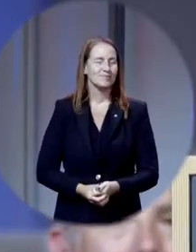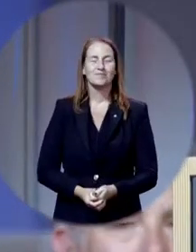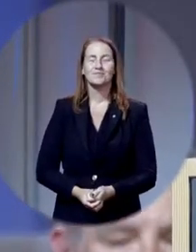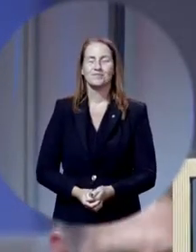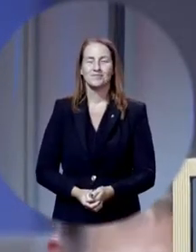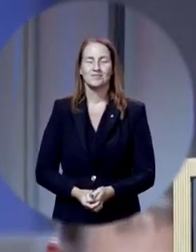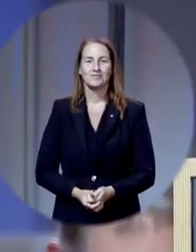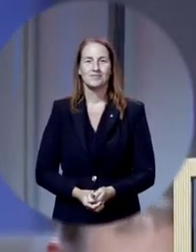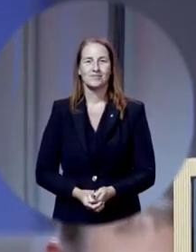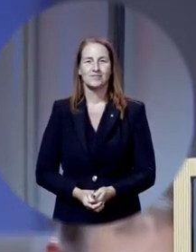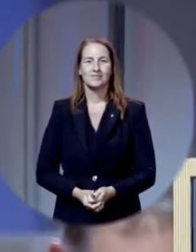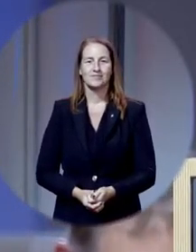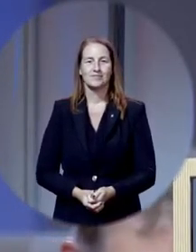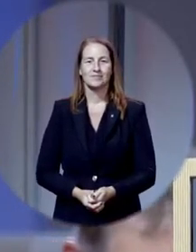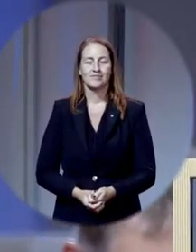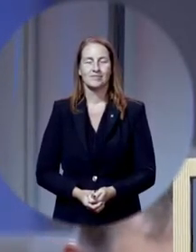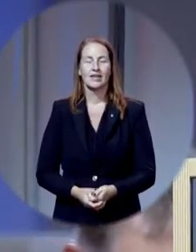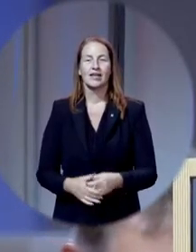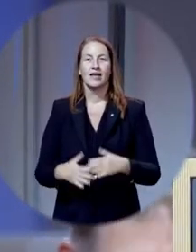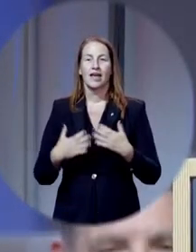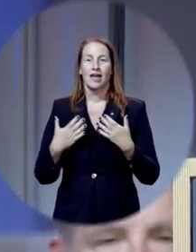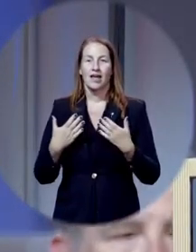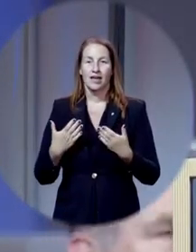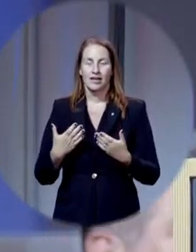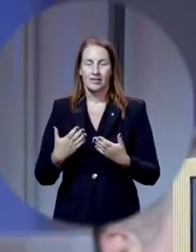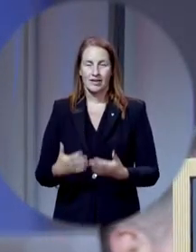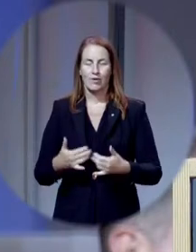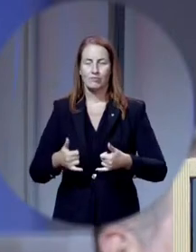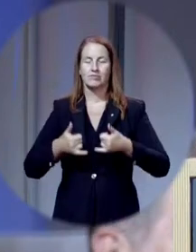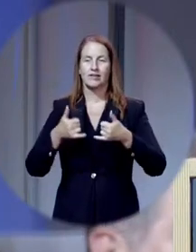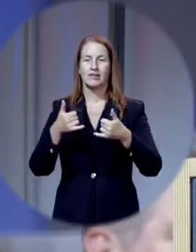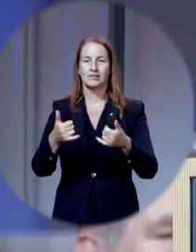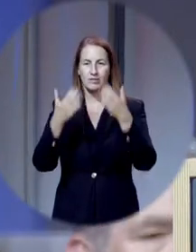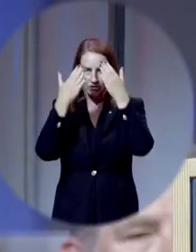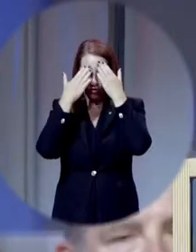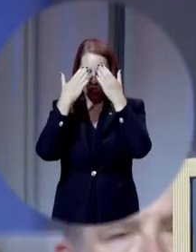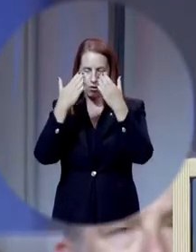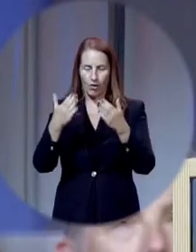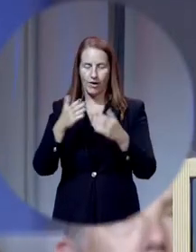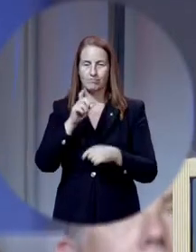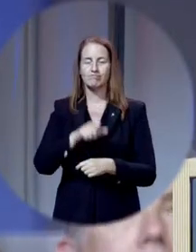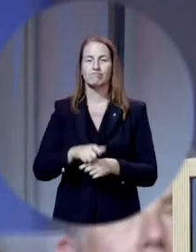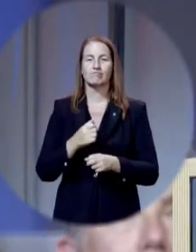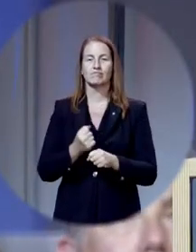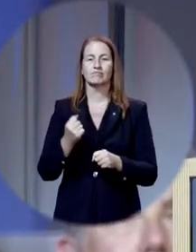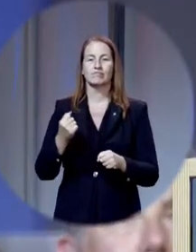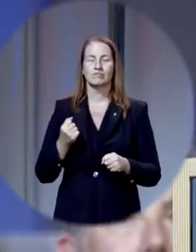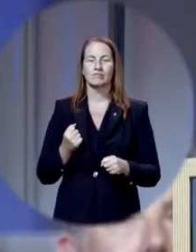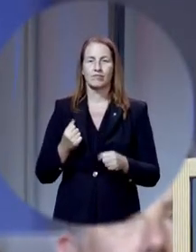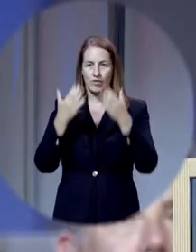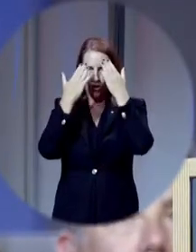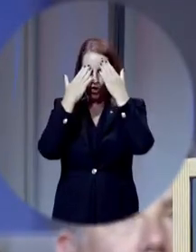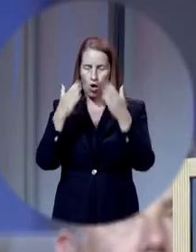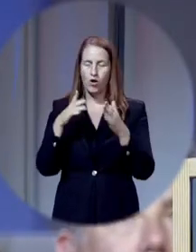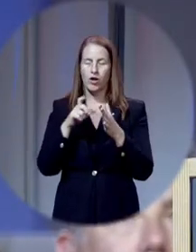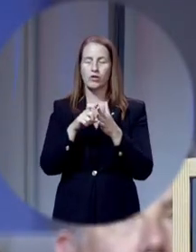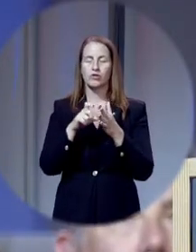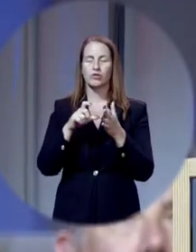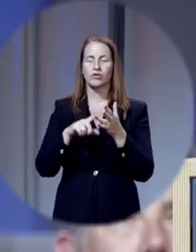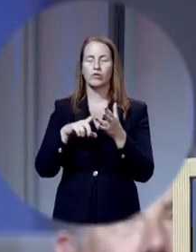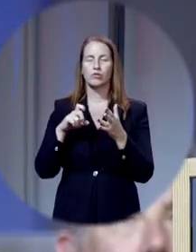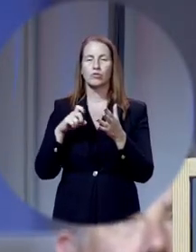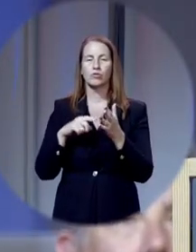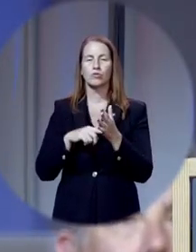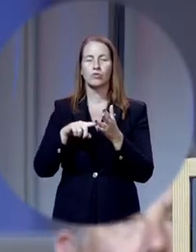We now come to the presentation of our honorary graduate. Now, an honorary doctorate is the highest accolade